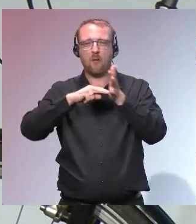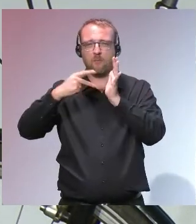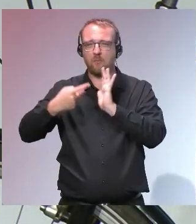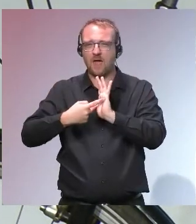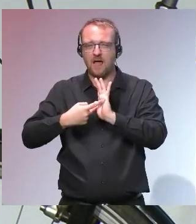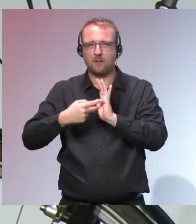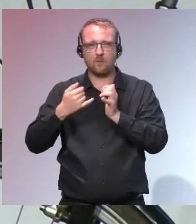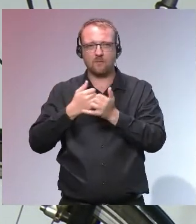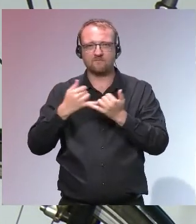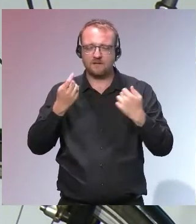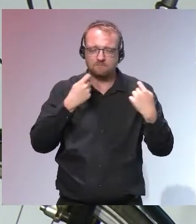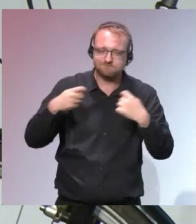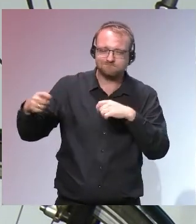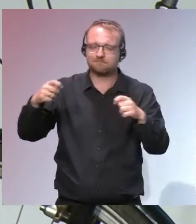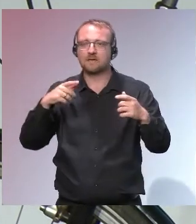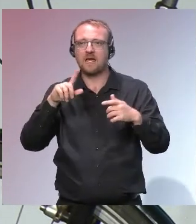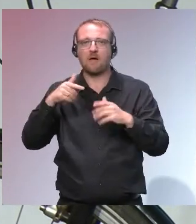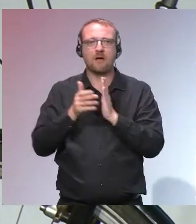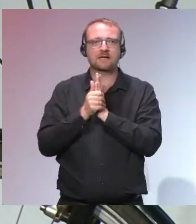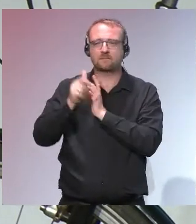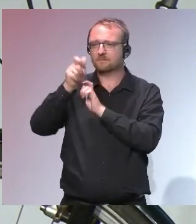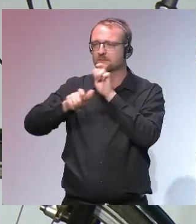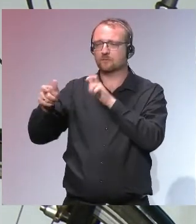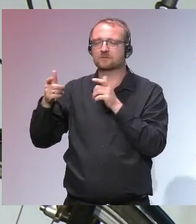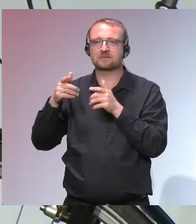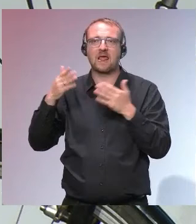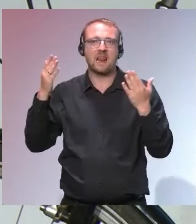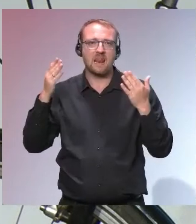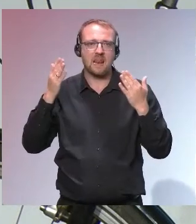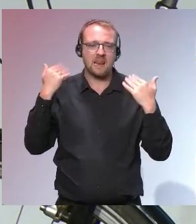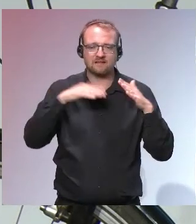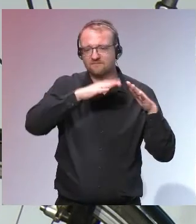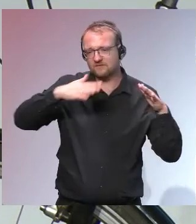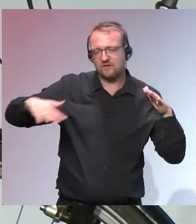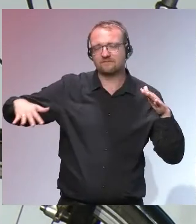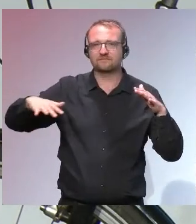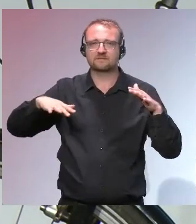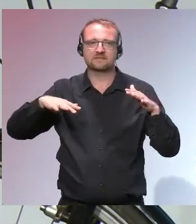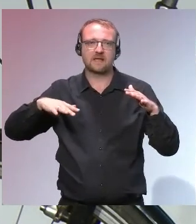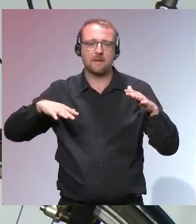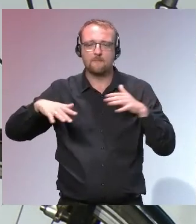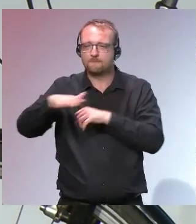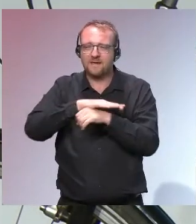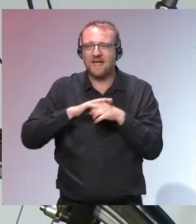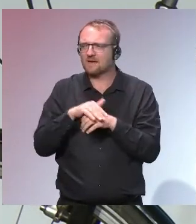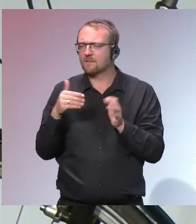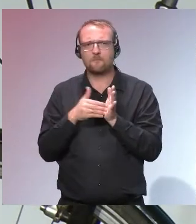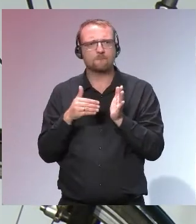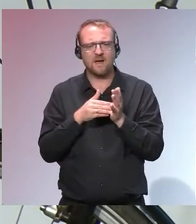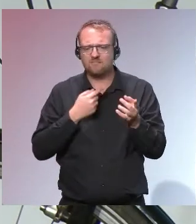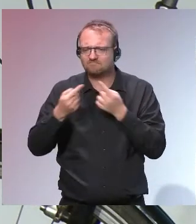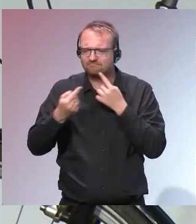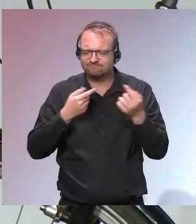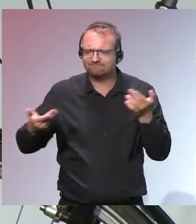agriculture. The health sector just really needs to be on board with those discussions of how you're going to mitigate climate change in